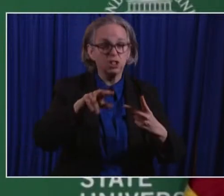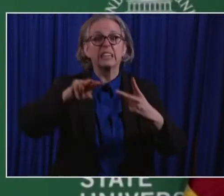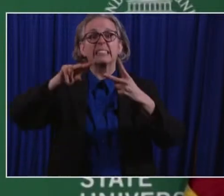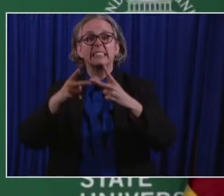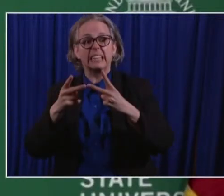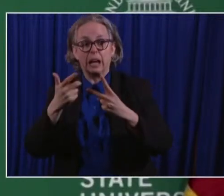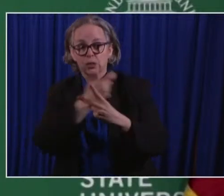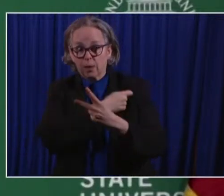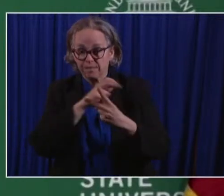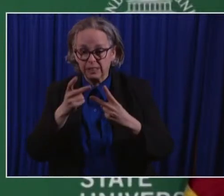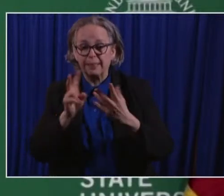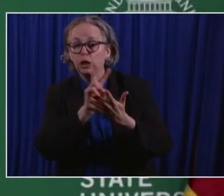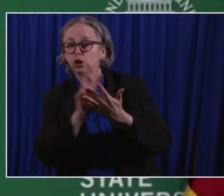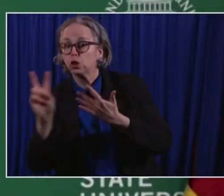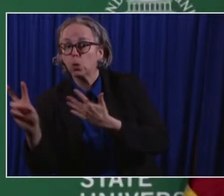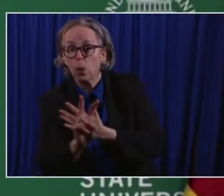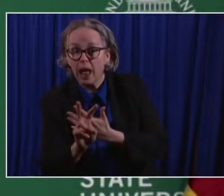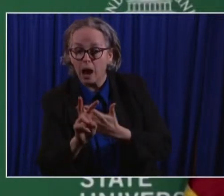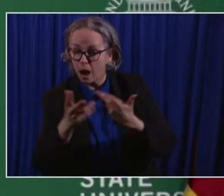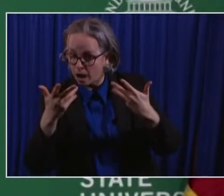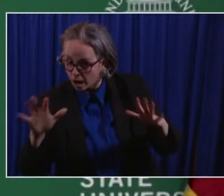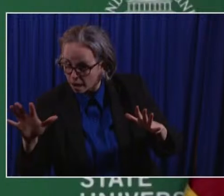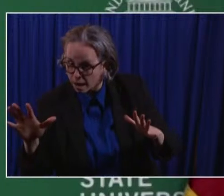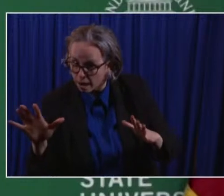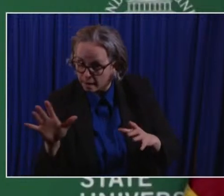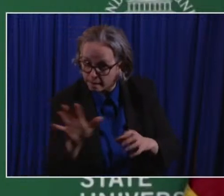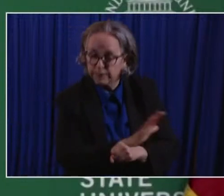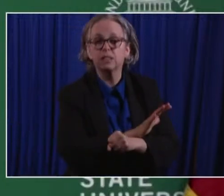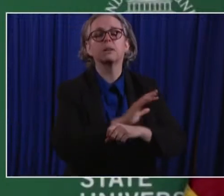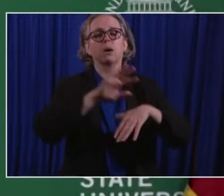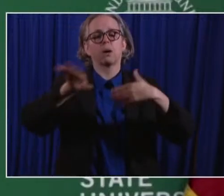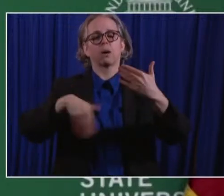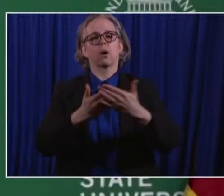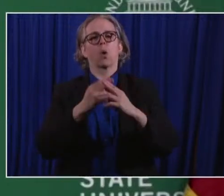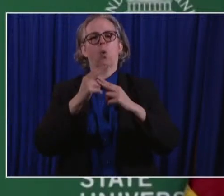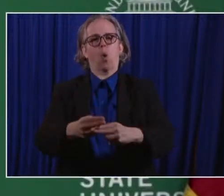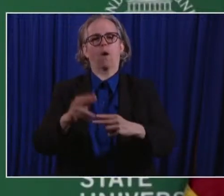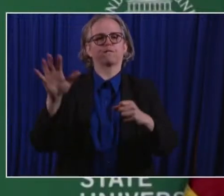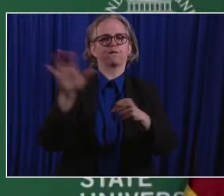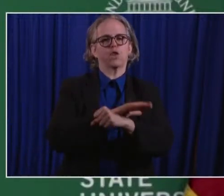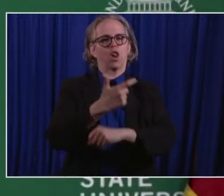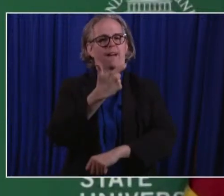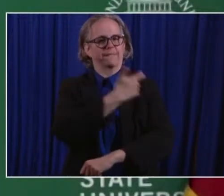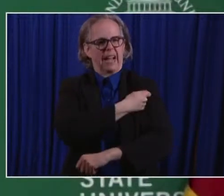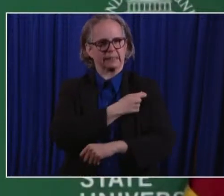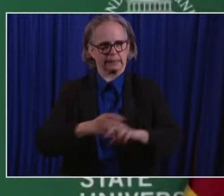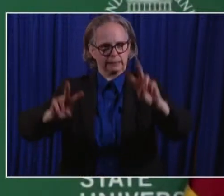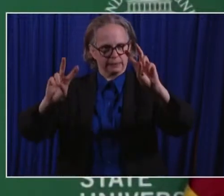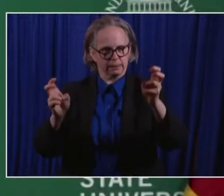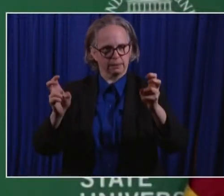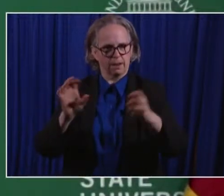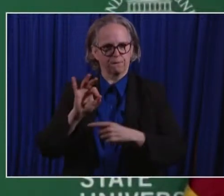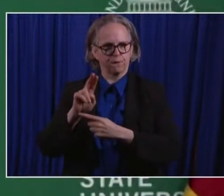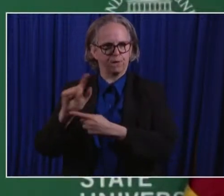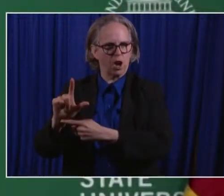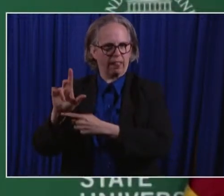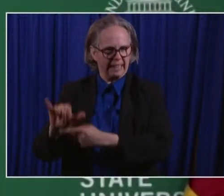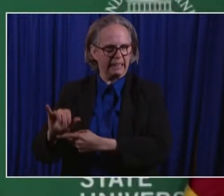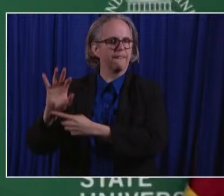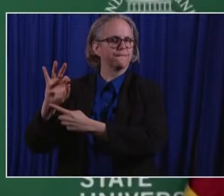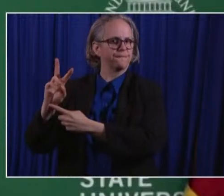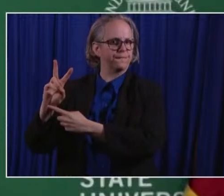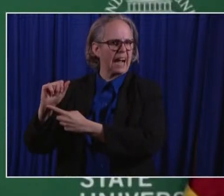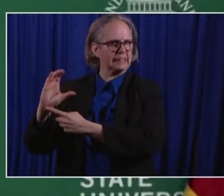Vaccine is our ticket out. It's our ticket back. It's our ticket to have more freedom. It's our ticket to go live our